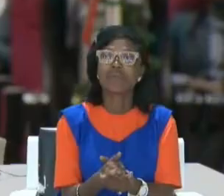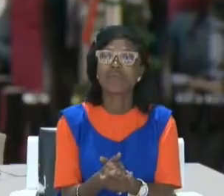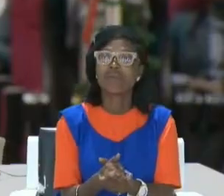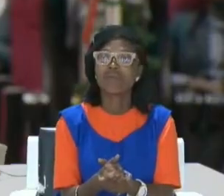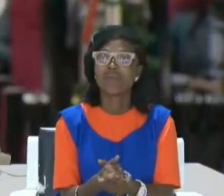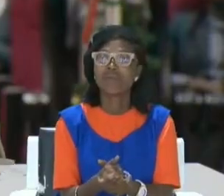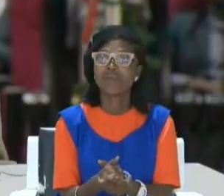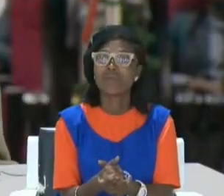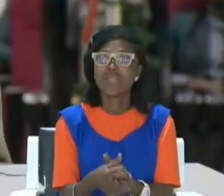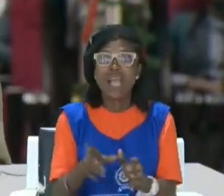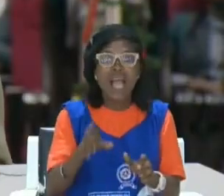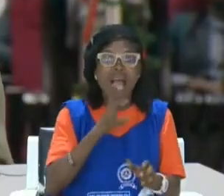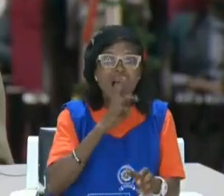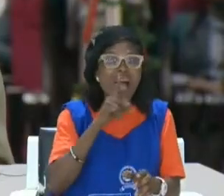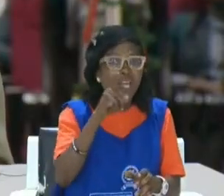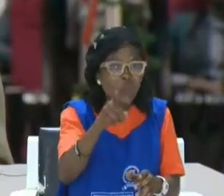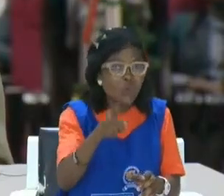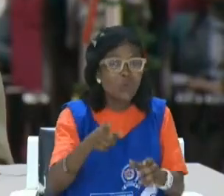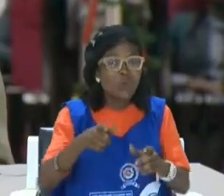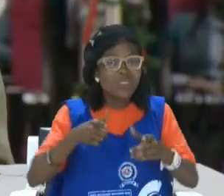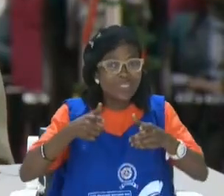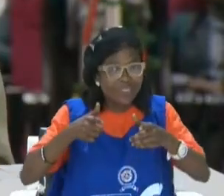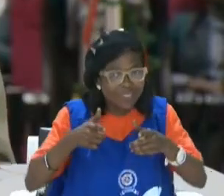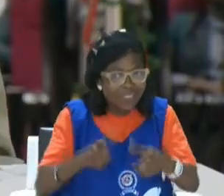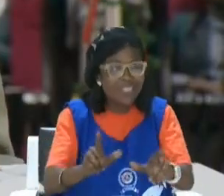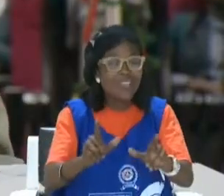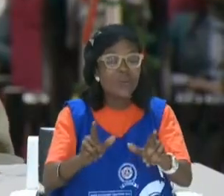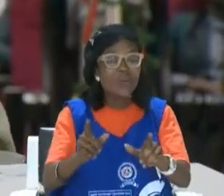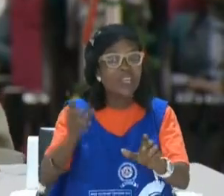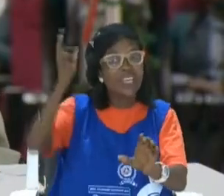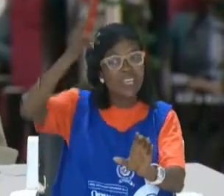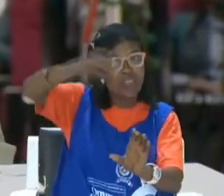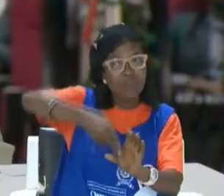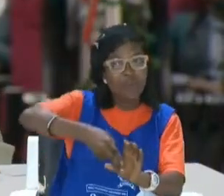Are you still involved in sin?